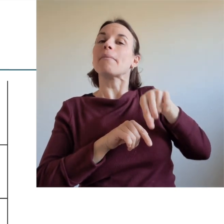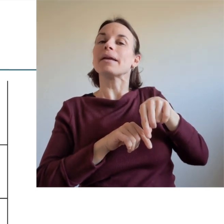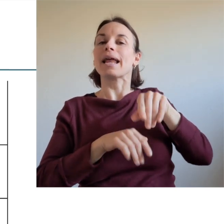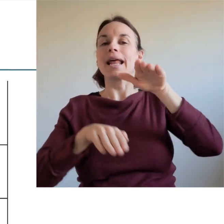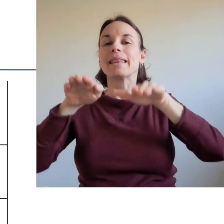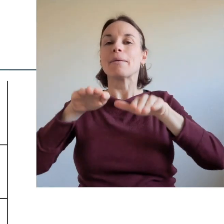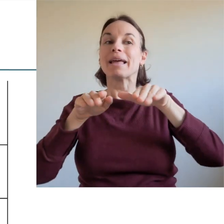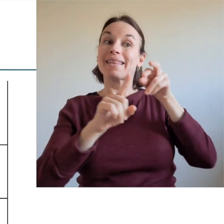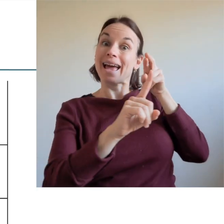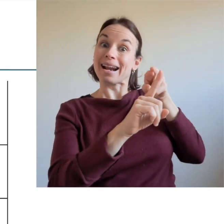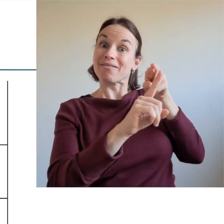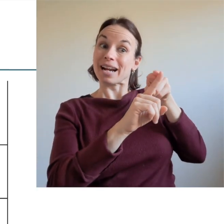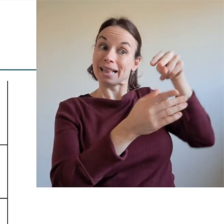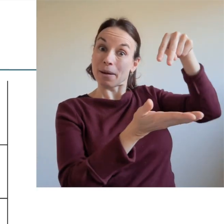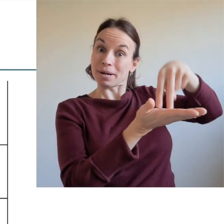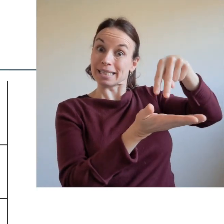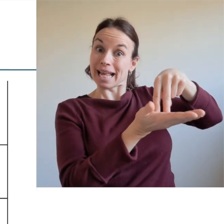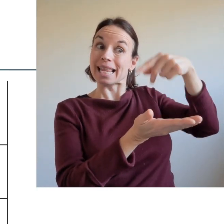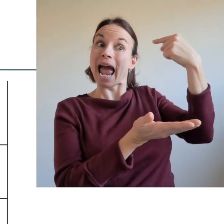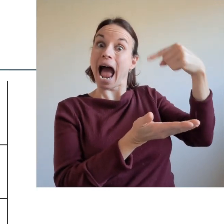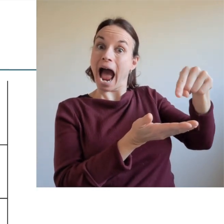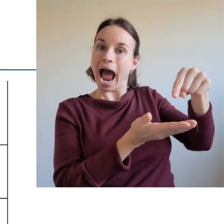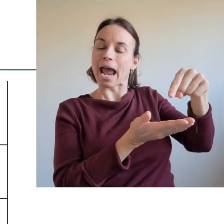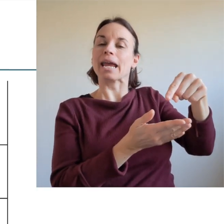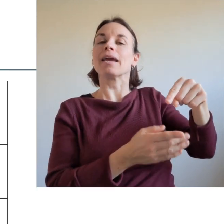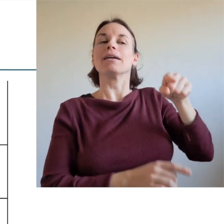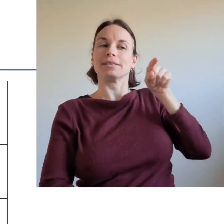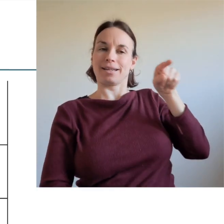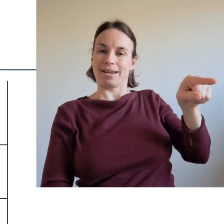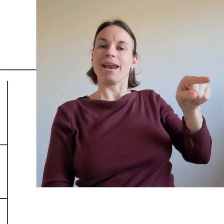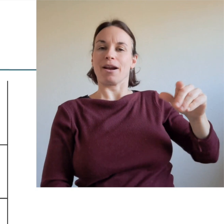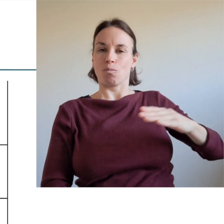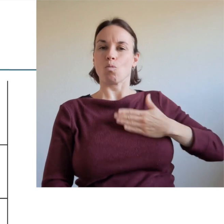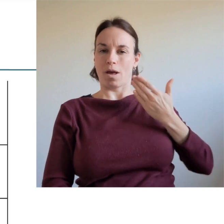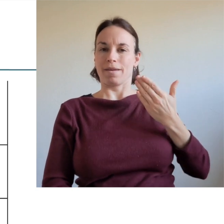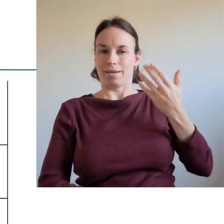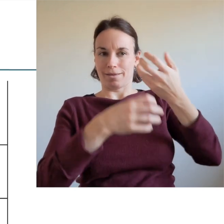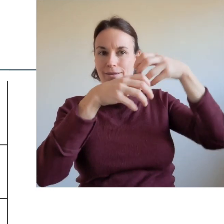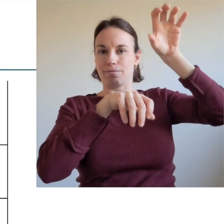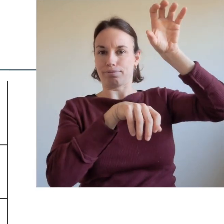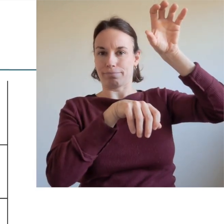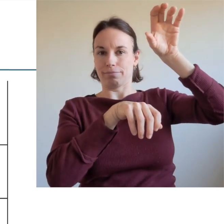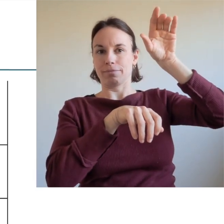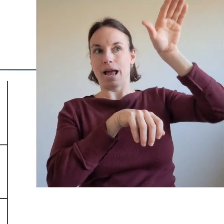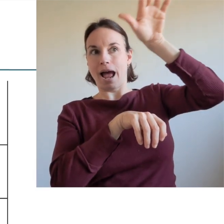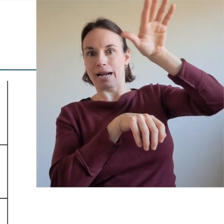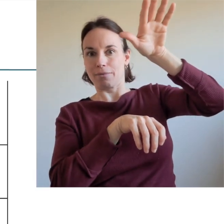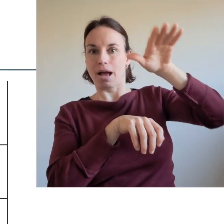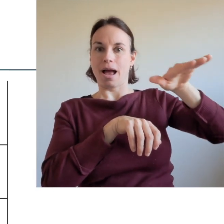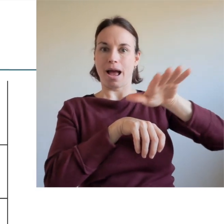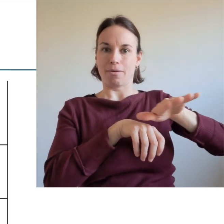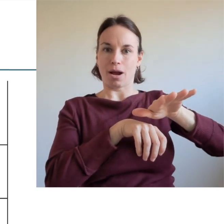except if the referent is present and the speaker can point at this location.